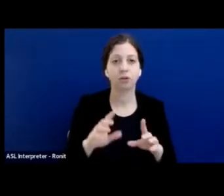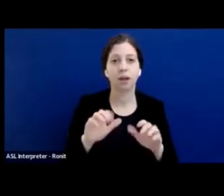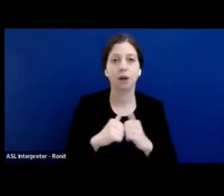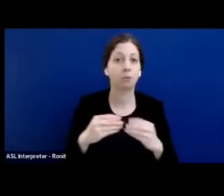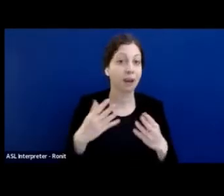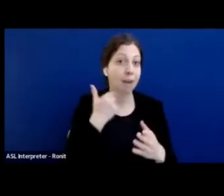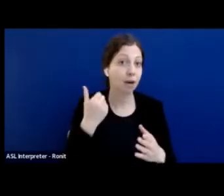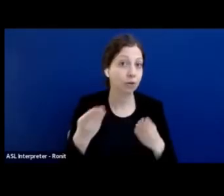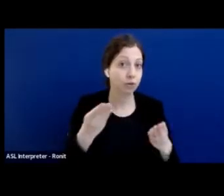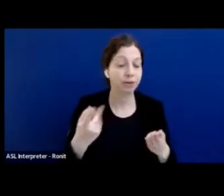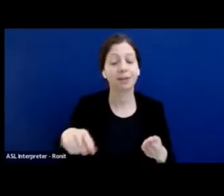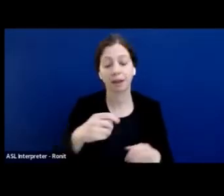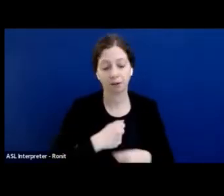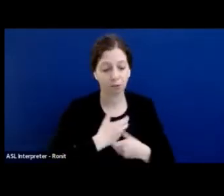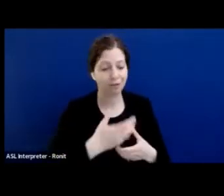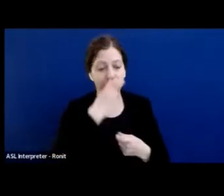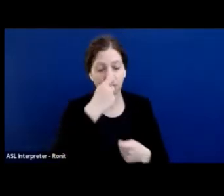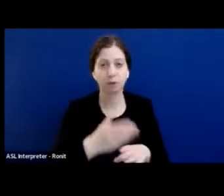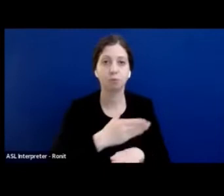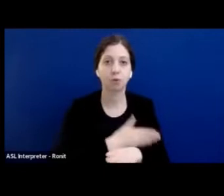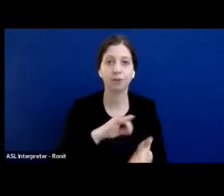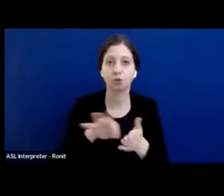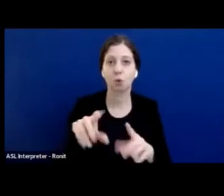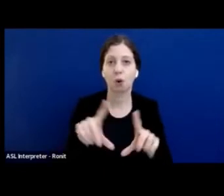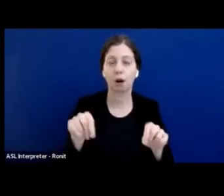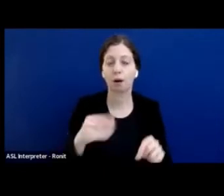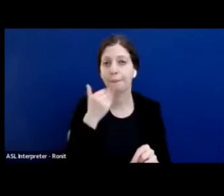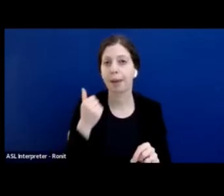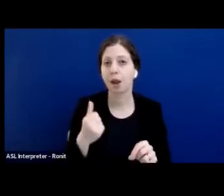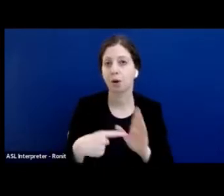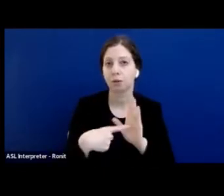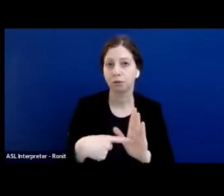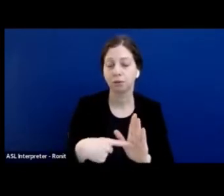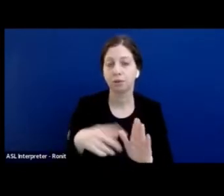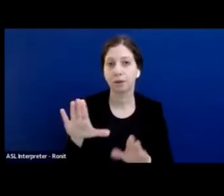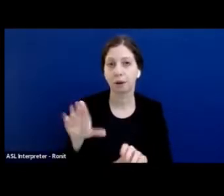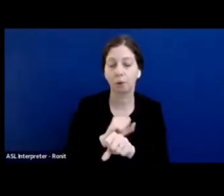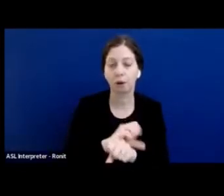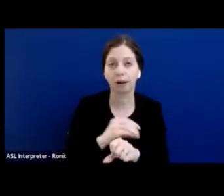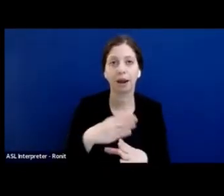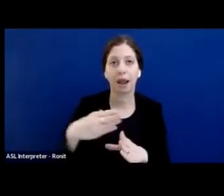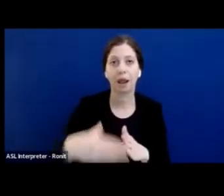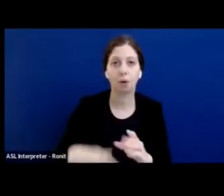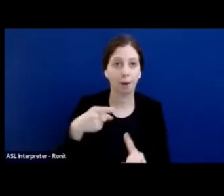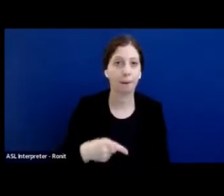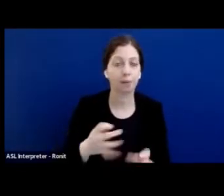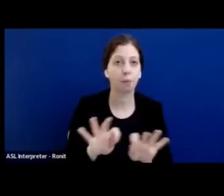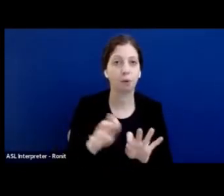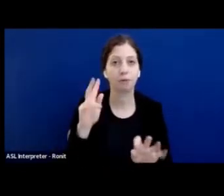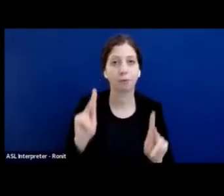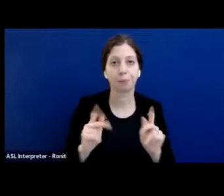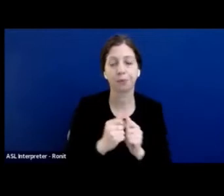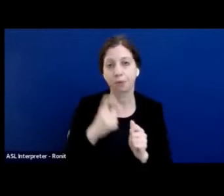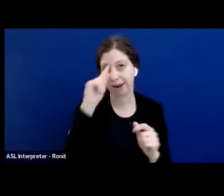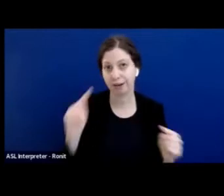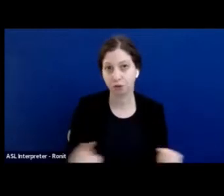they expressed interest in improving the scorecard so that it better reflects the work they do and outcomes important to people with brain injury.